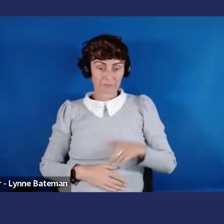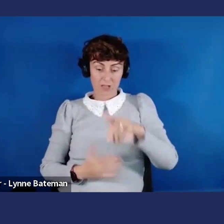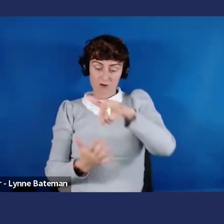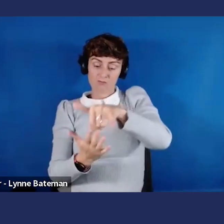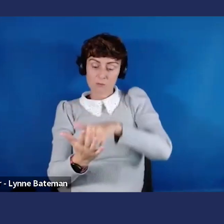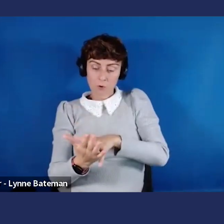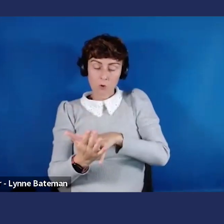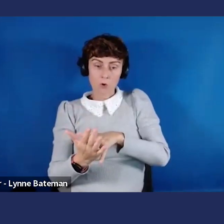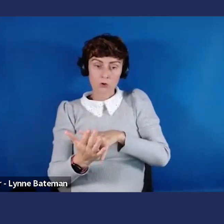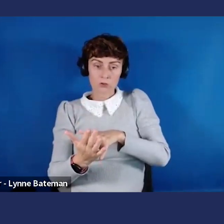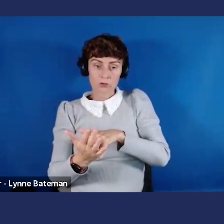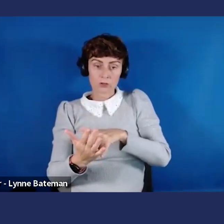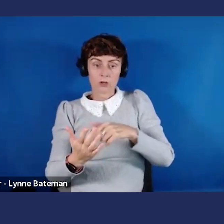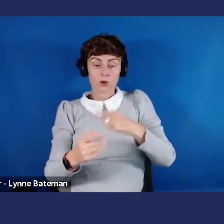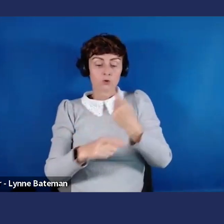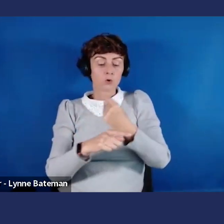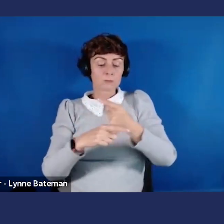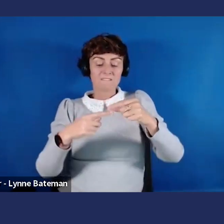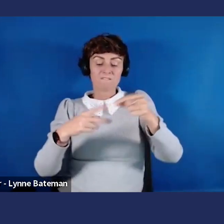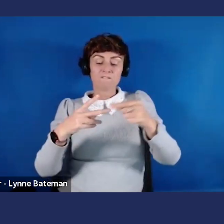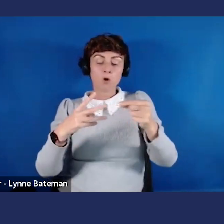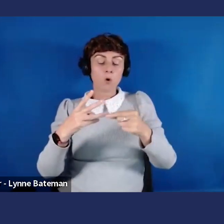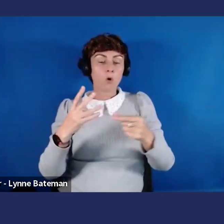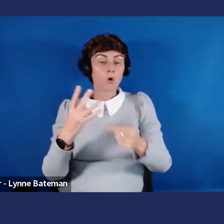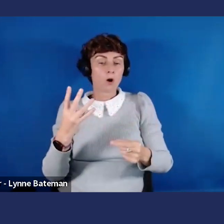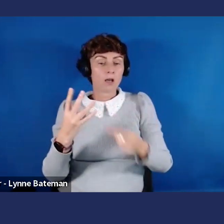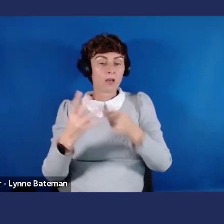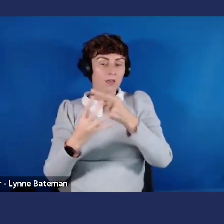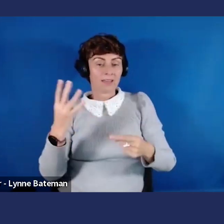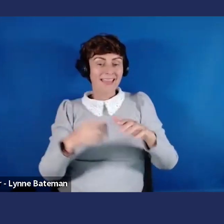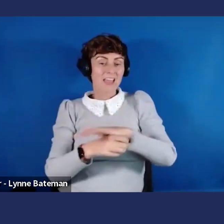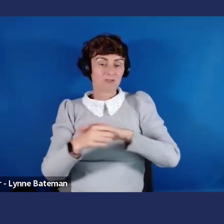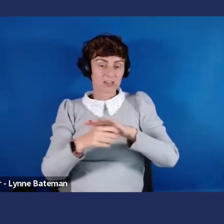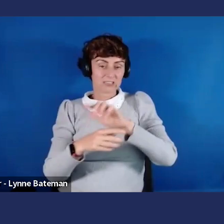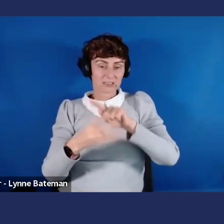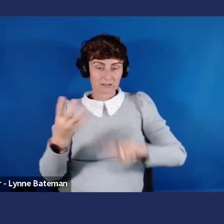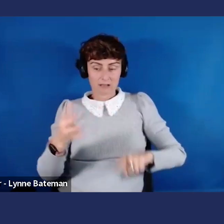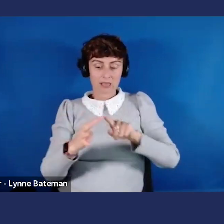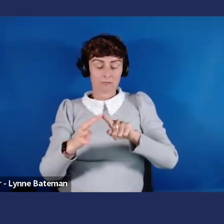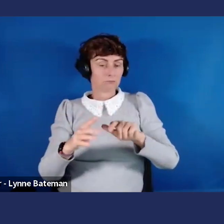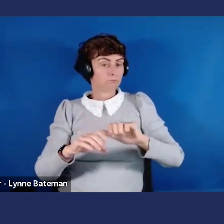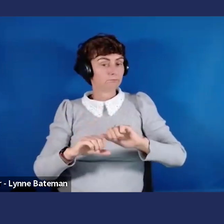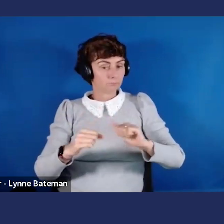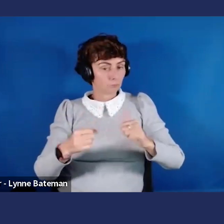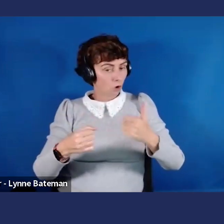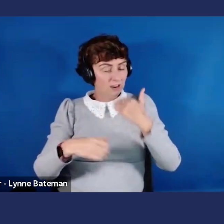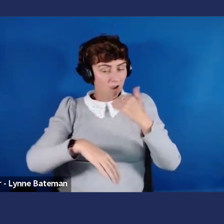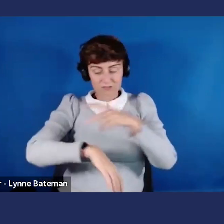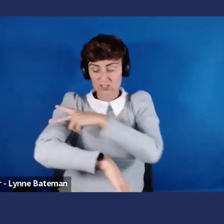that contributed to birth trauma. So in the maternity space, looking at things like inadequate staffing, poor